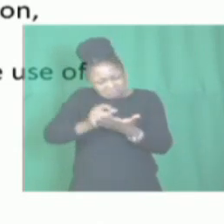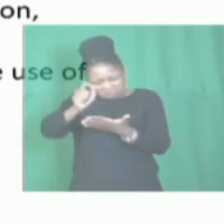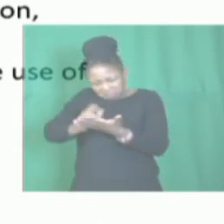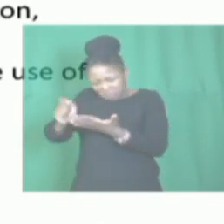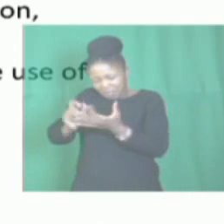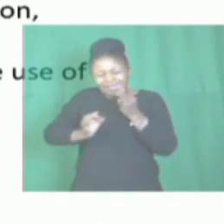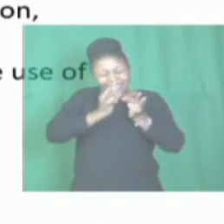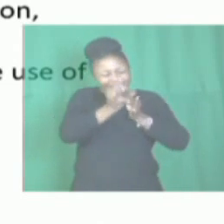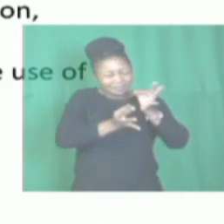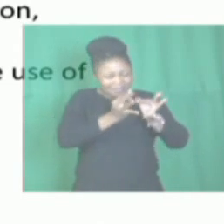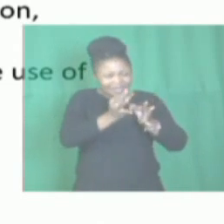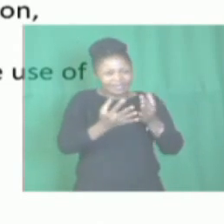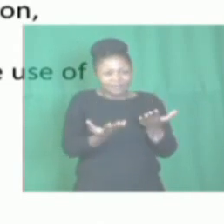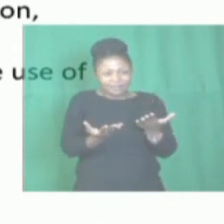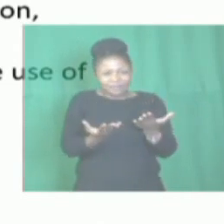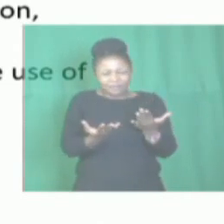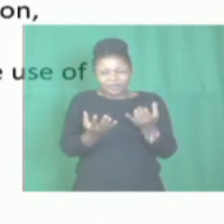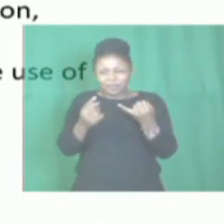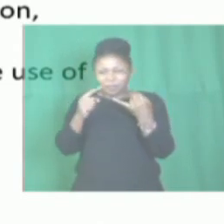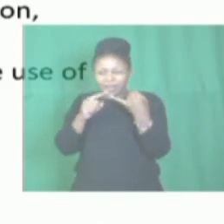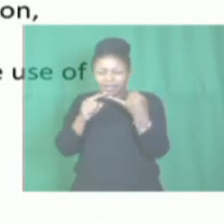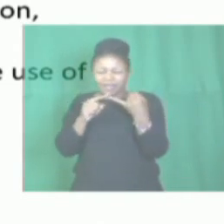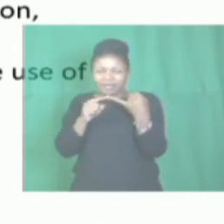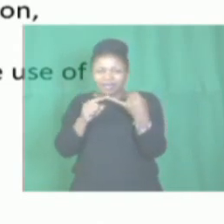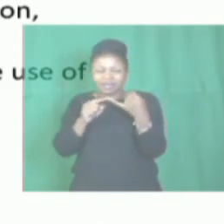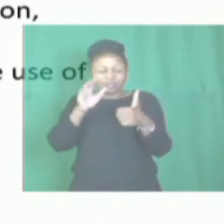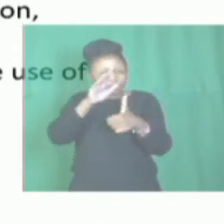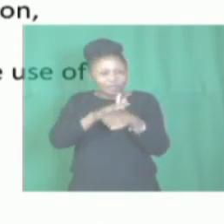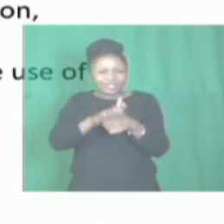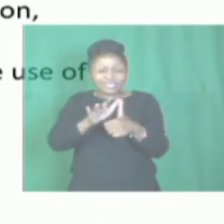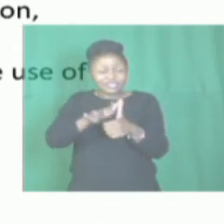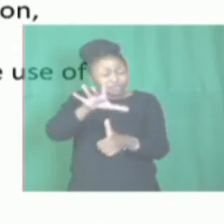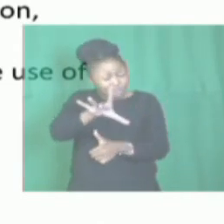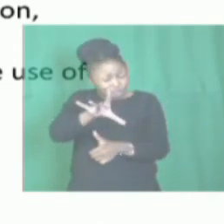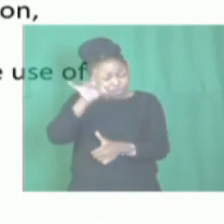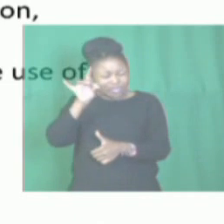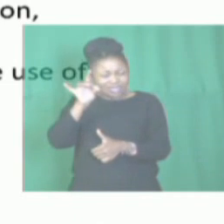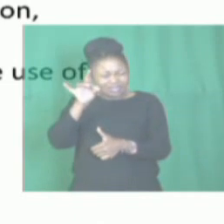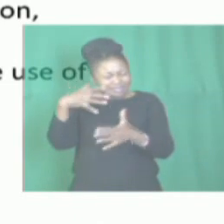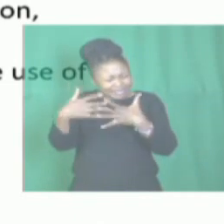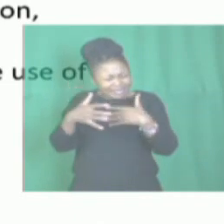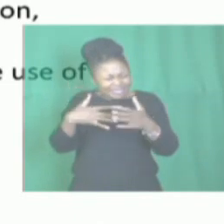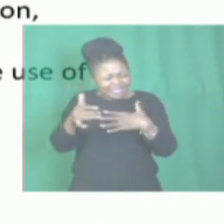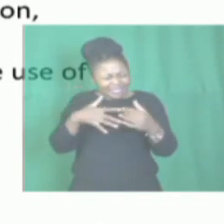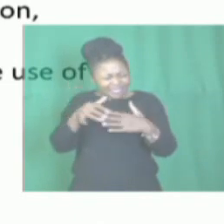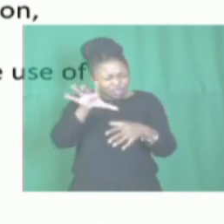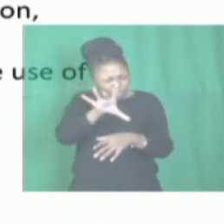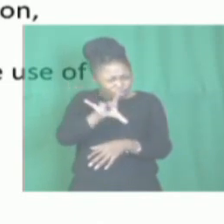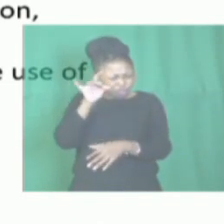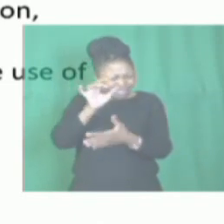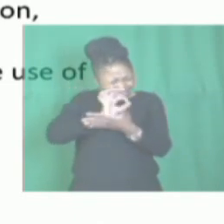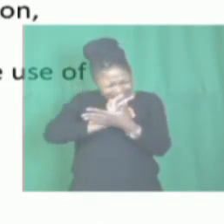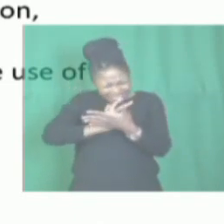you choose your details carefully. Why? In order for your description to be what? To have a